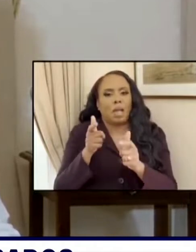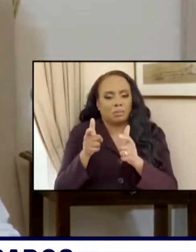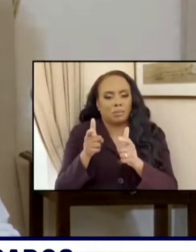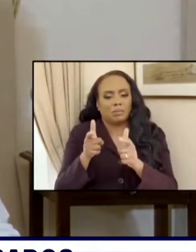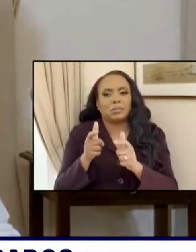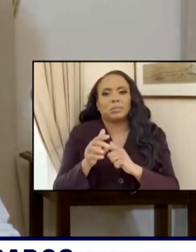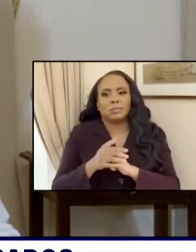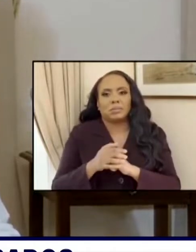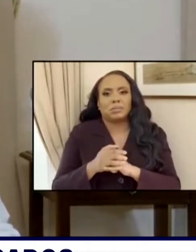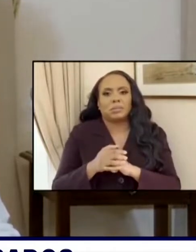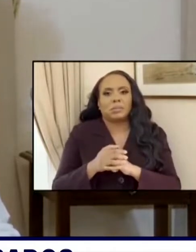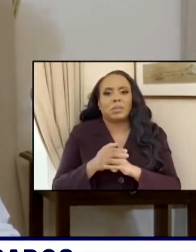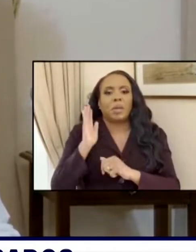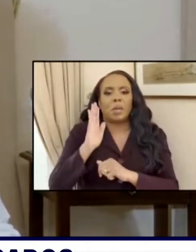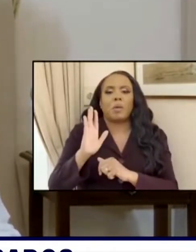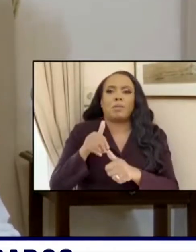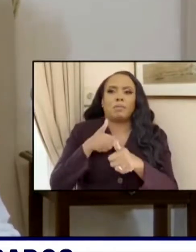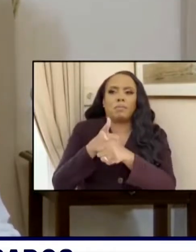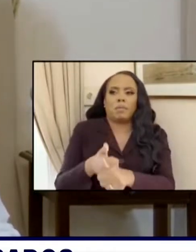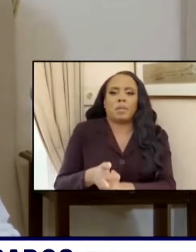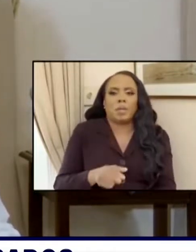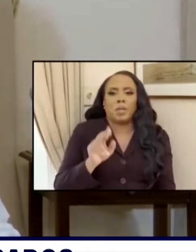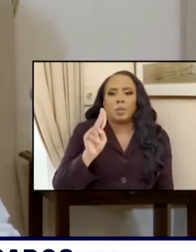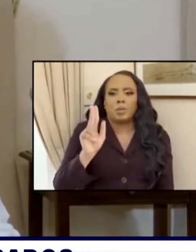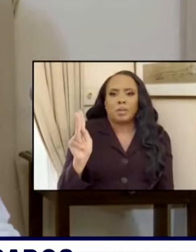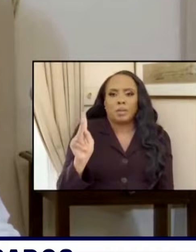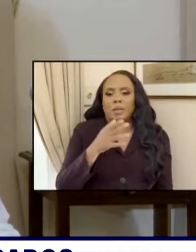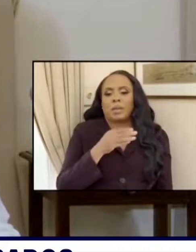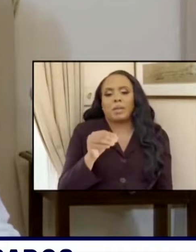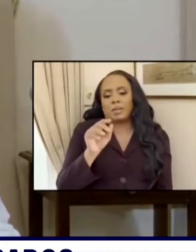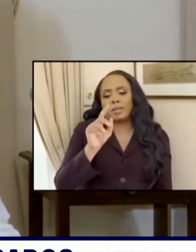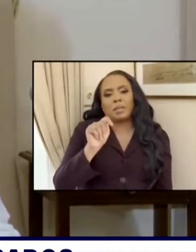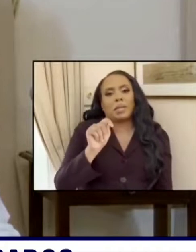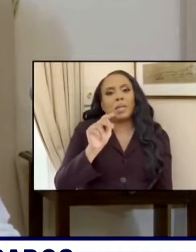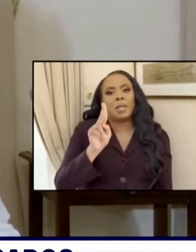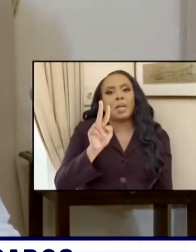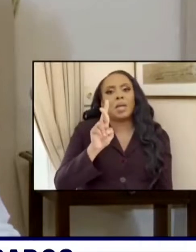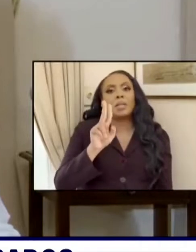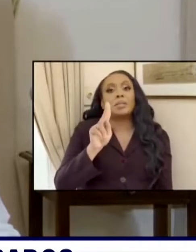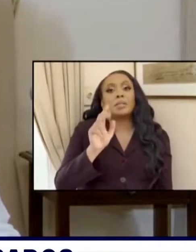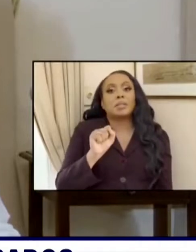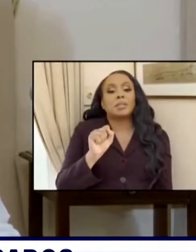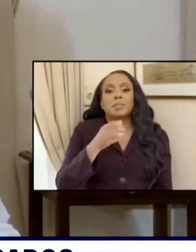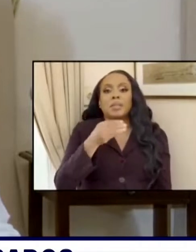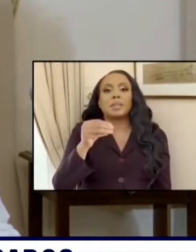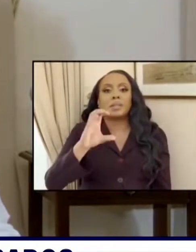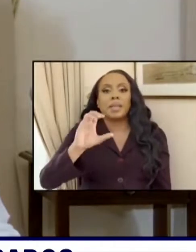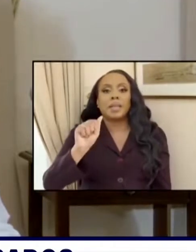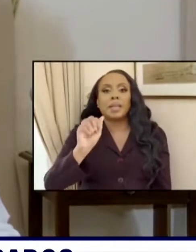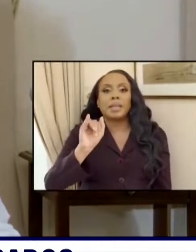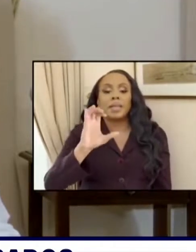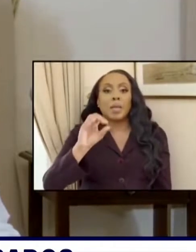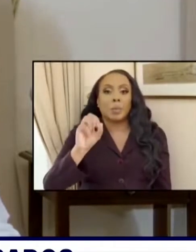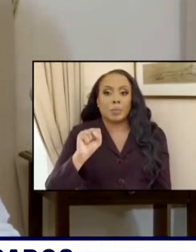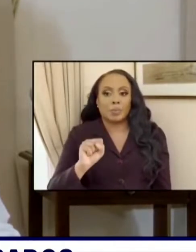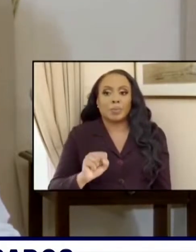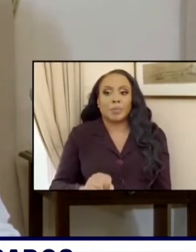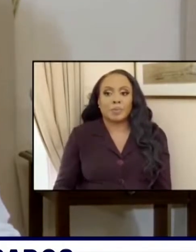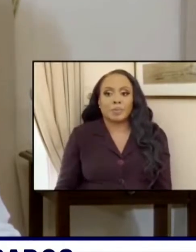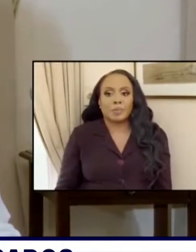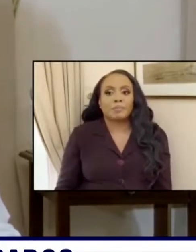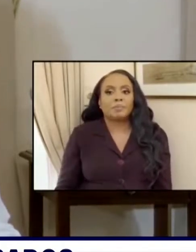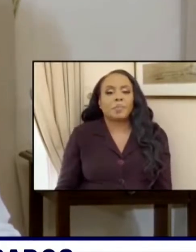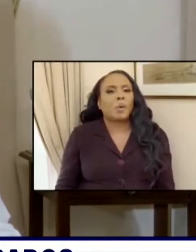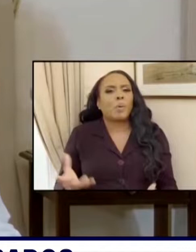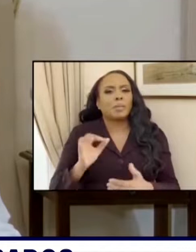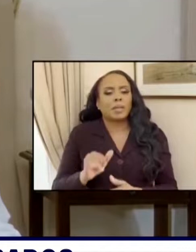is being done in the United Kingdom, in Turks and Caicos, and in other countries where the sentence of imprisonment for possession